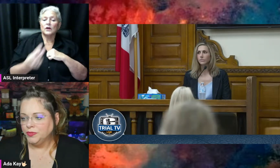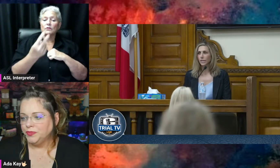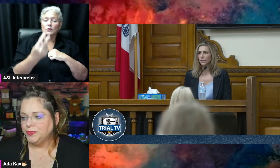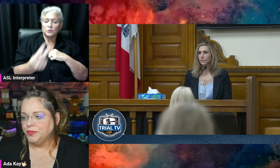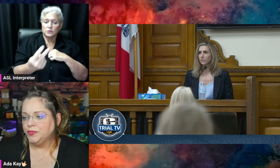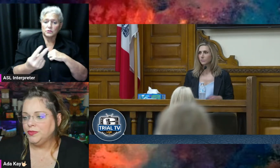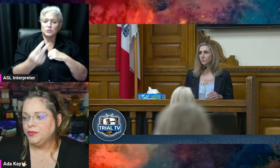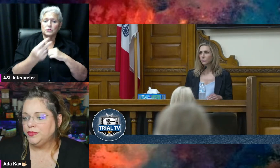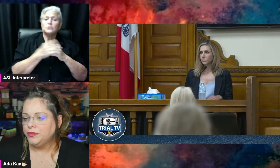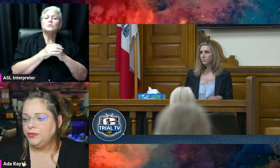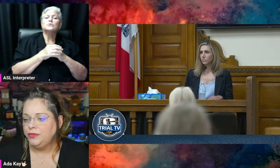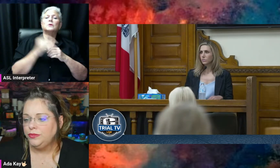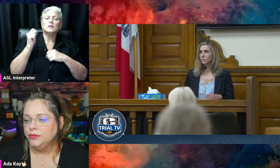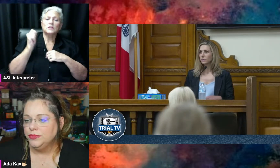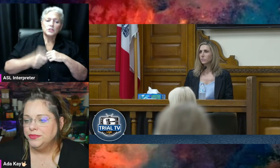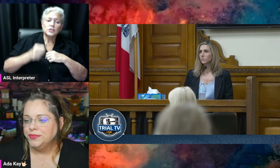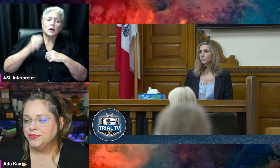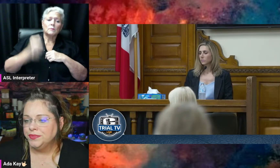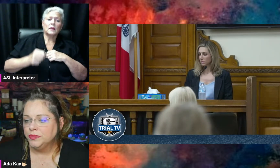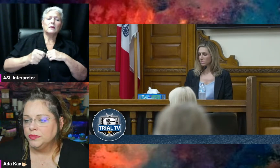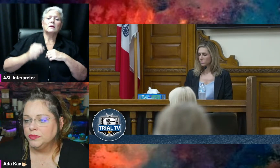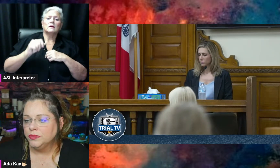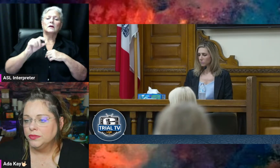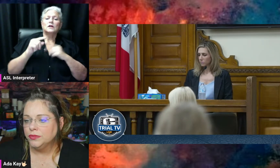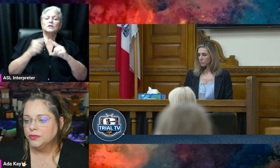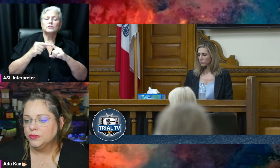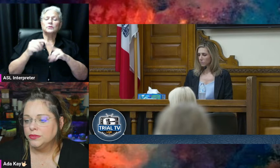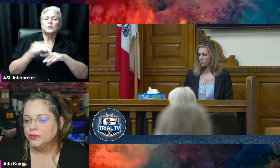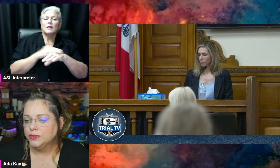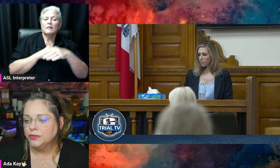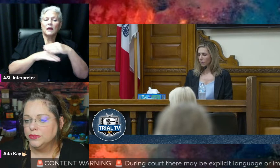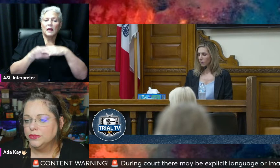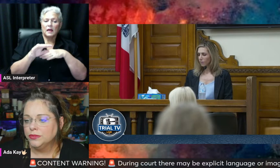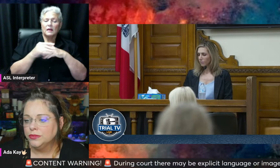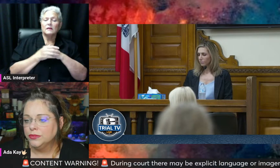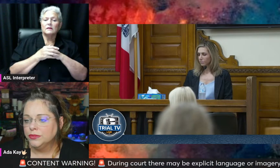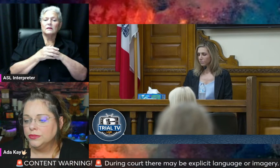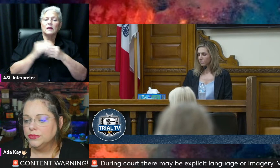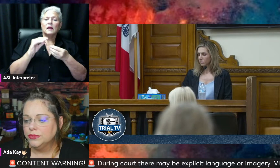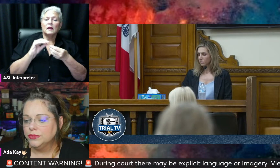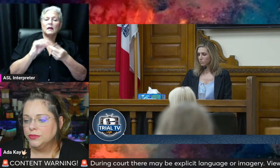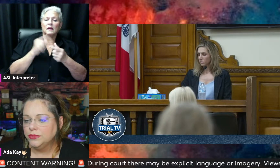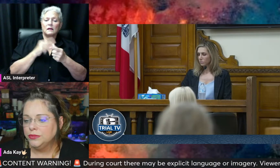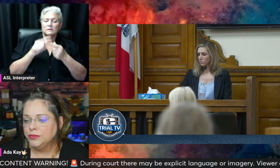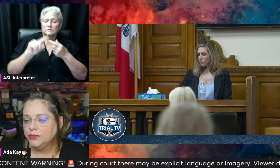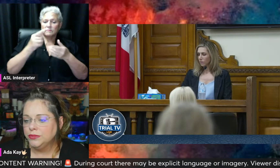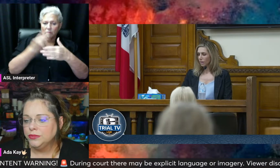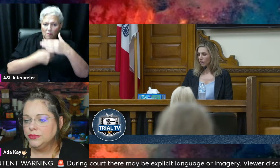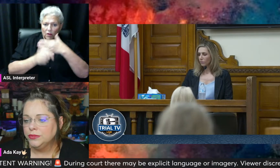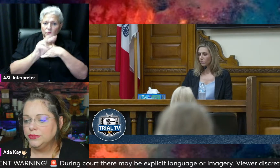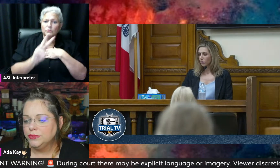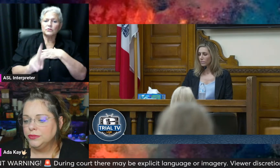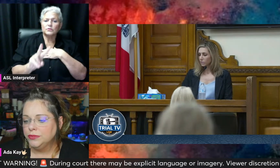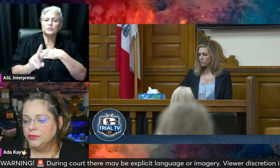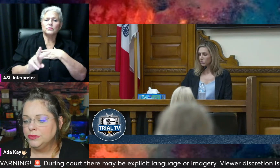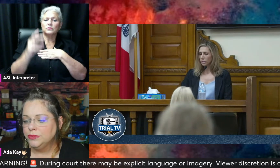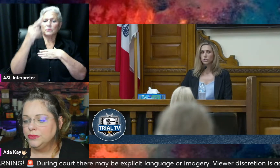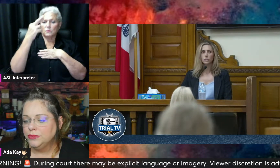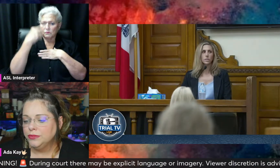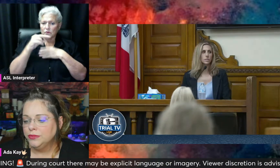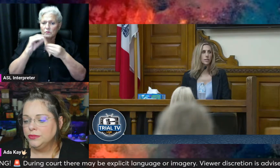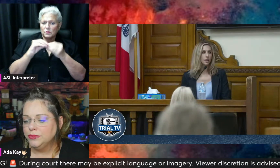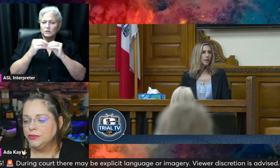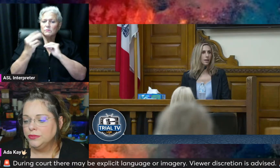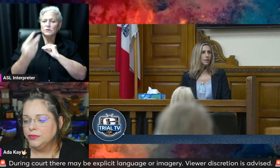time to the left hand. And then under Roman numeral 2, additional injuries? For